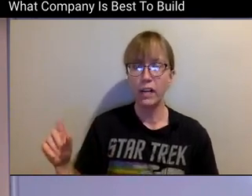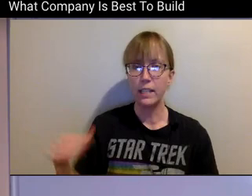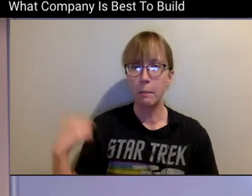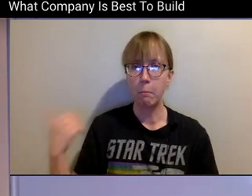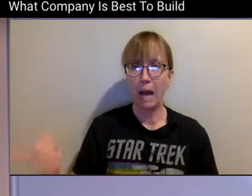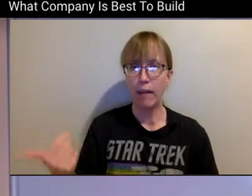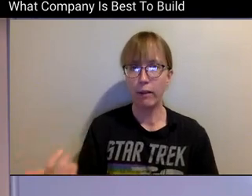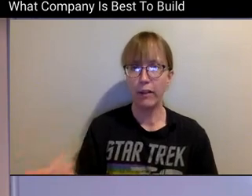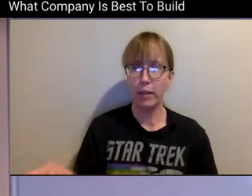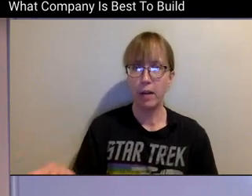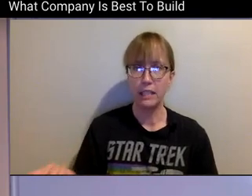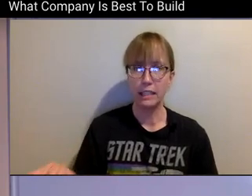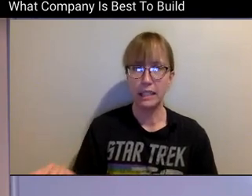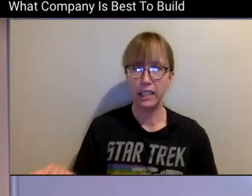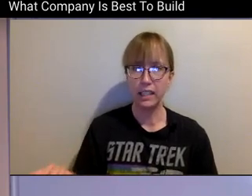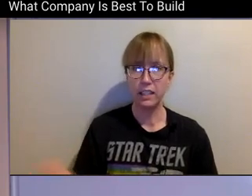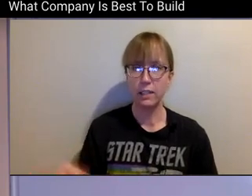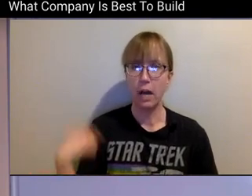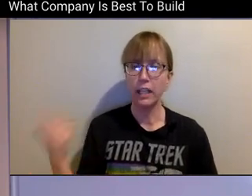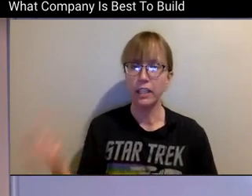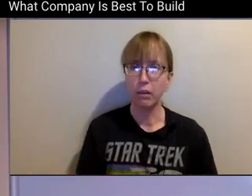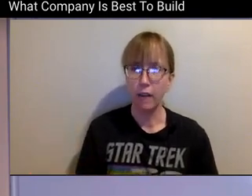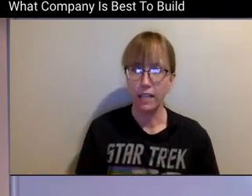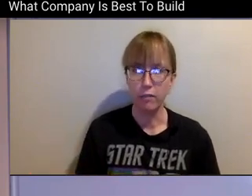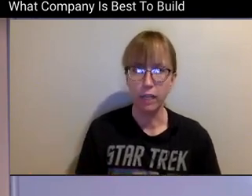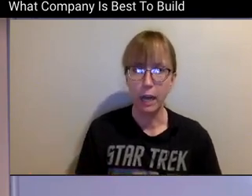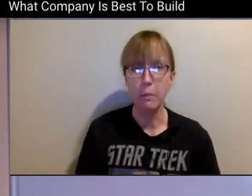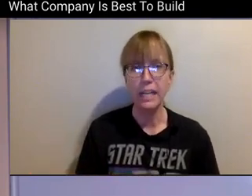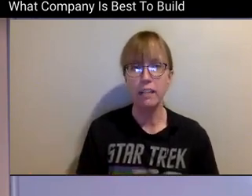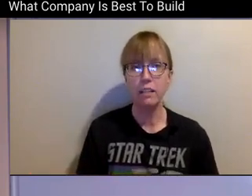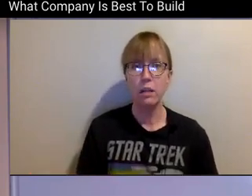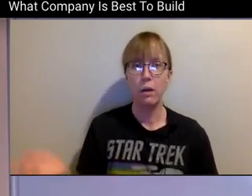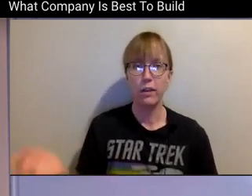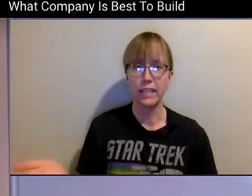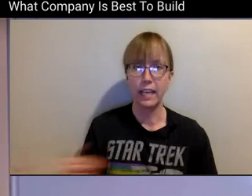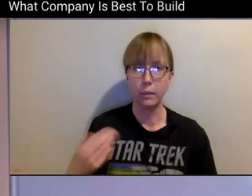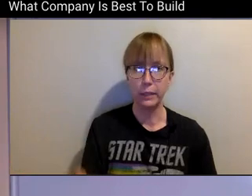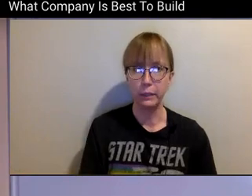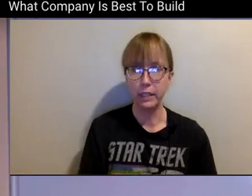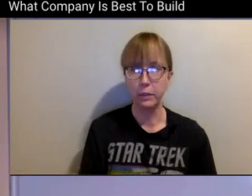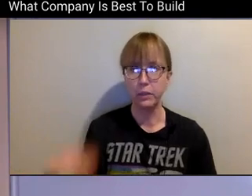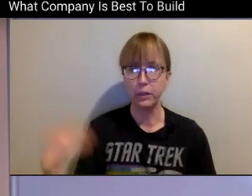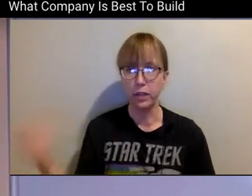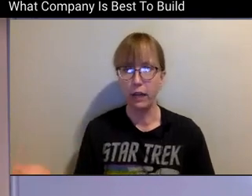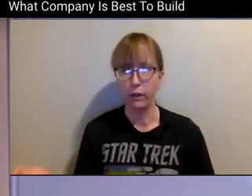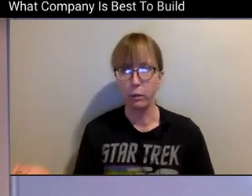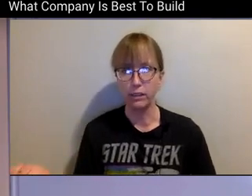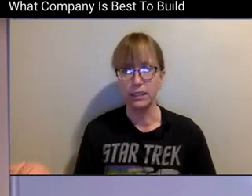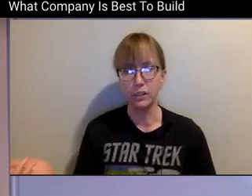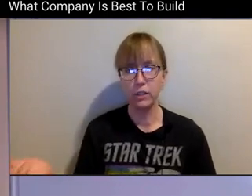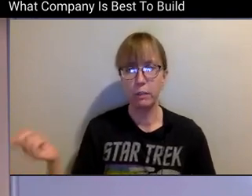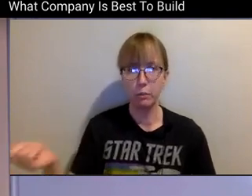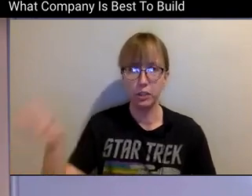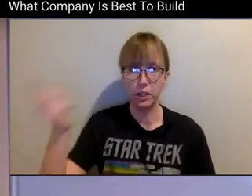well, it's my fault that I'm not succeeding, so I need to go find a different company whether it's like in the beauty industry or the health and